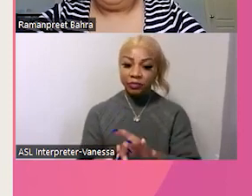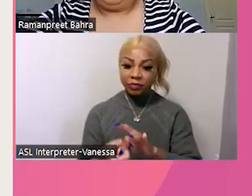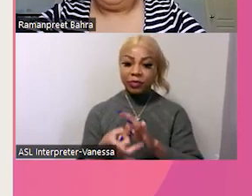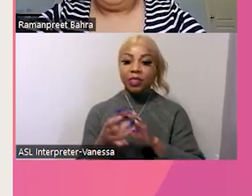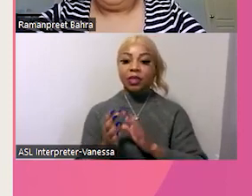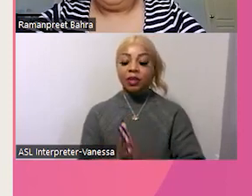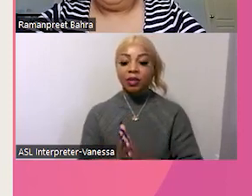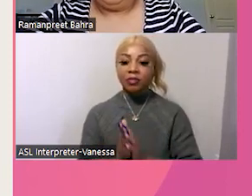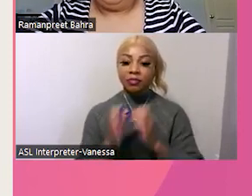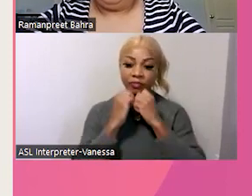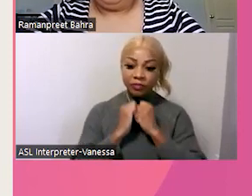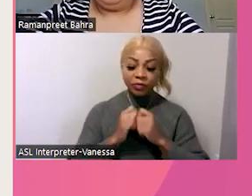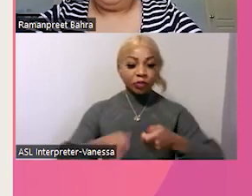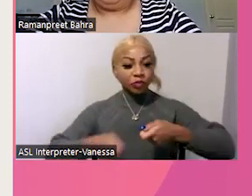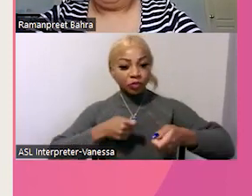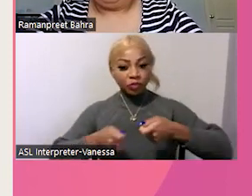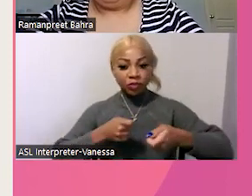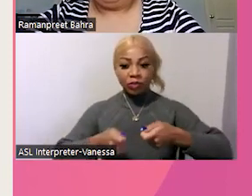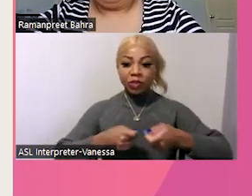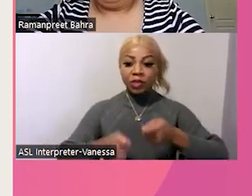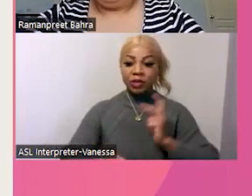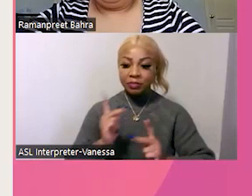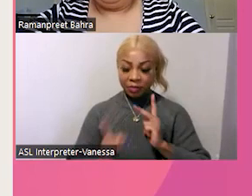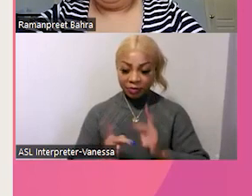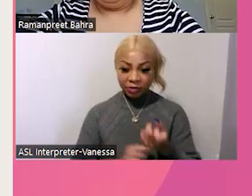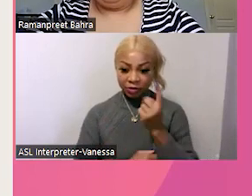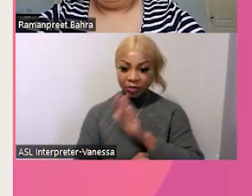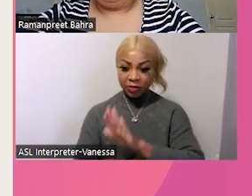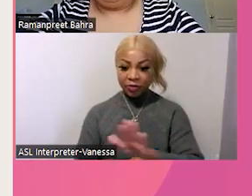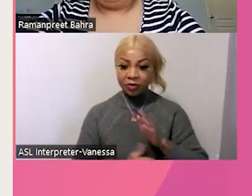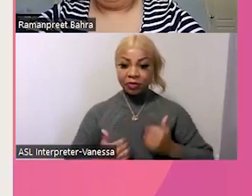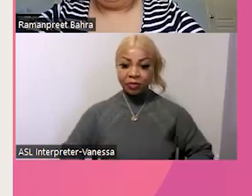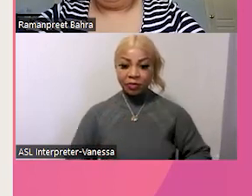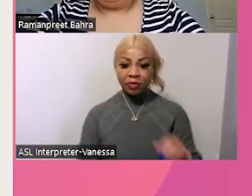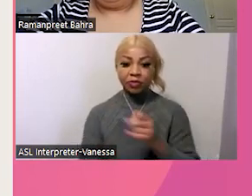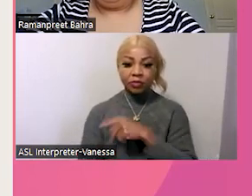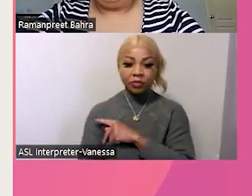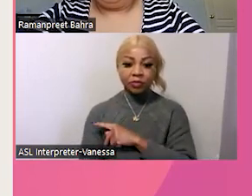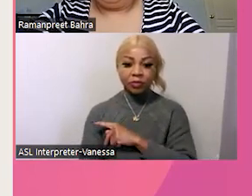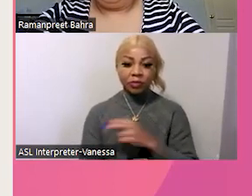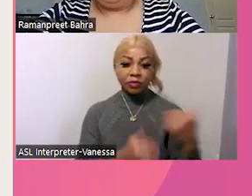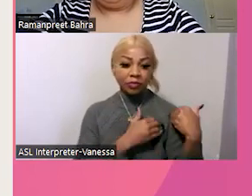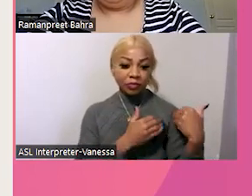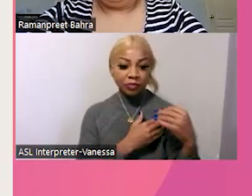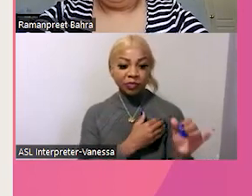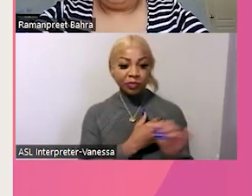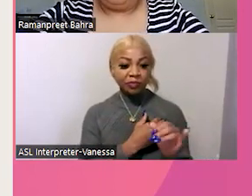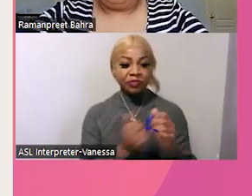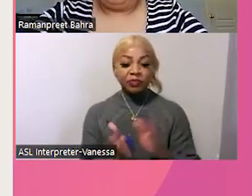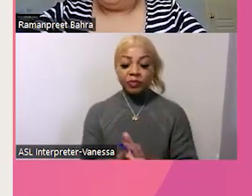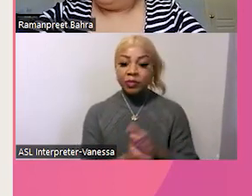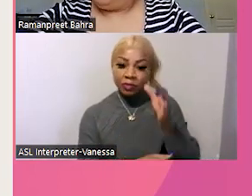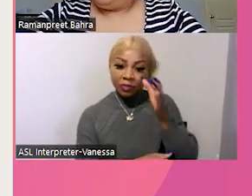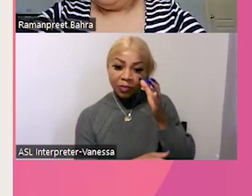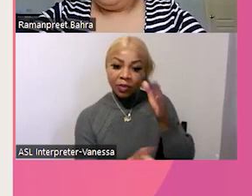control and regulate fat bodies, people's understandings of their bodies, and their personal responsibility. And certainly here, Sally's doctor is